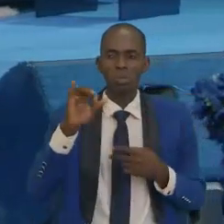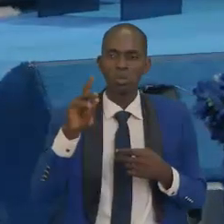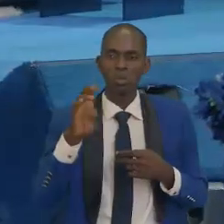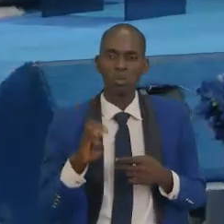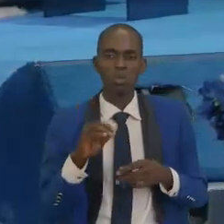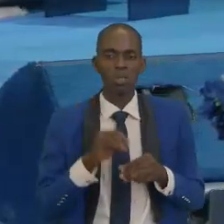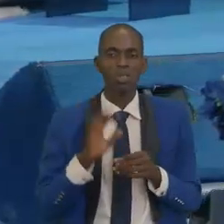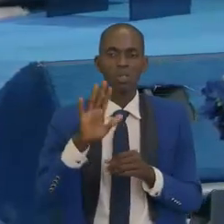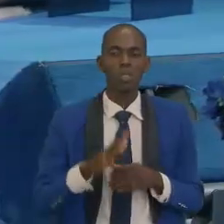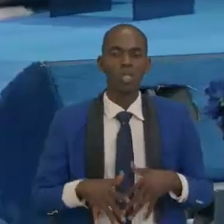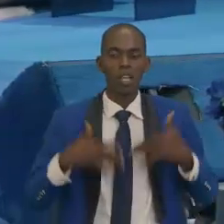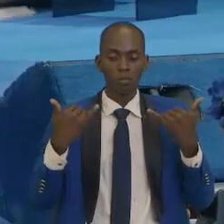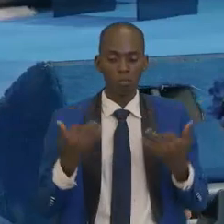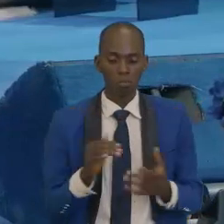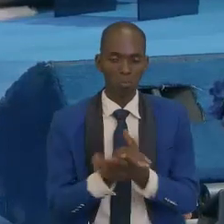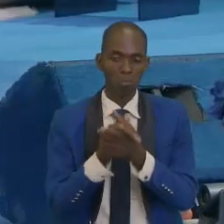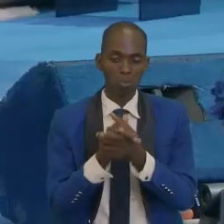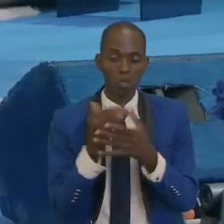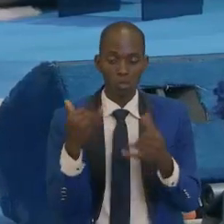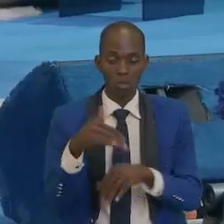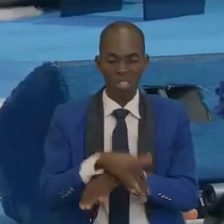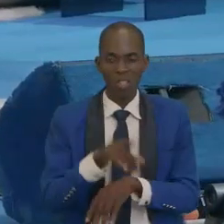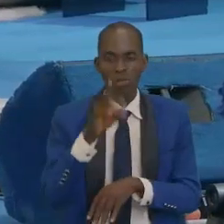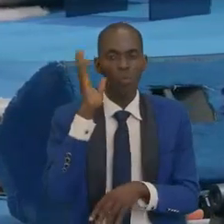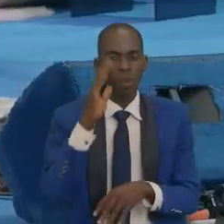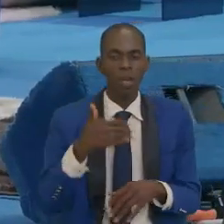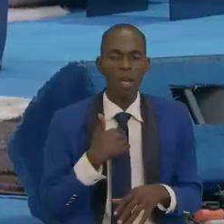Congratulations, tonight you have your miracle.